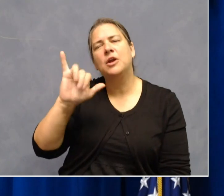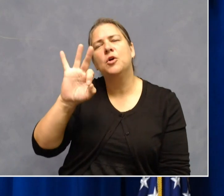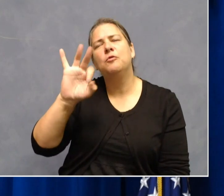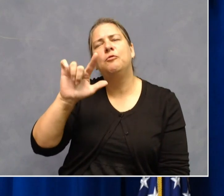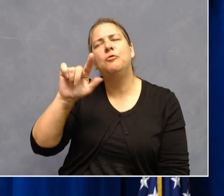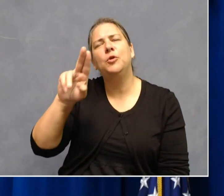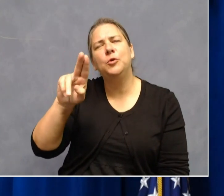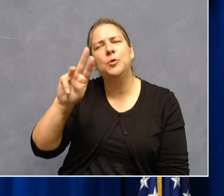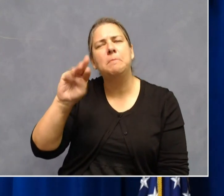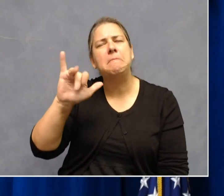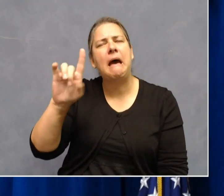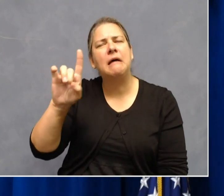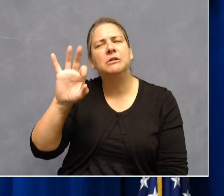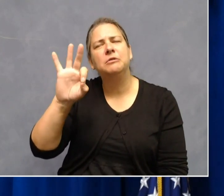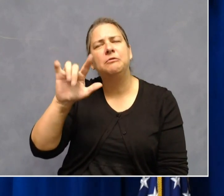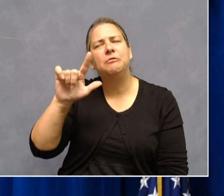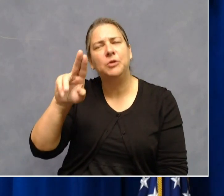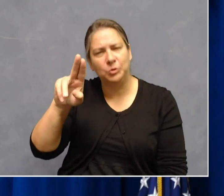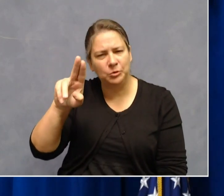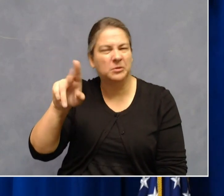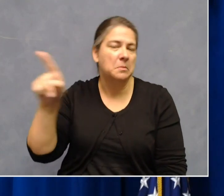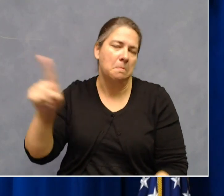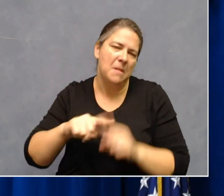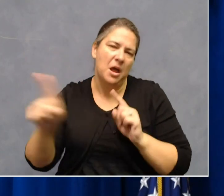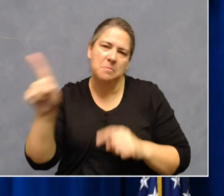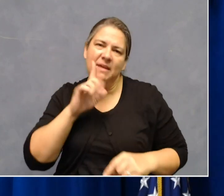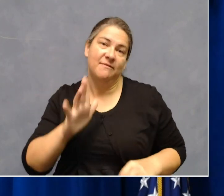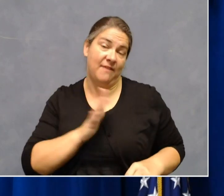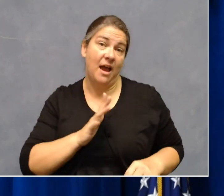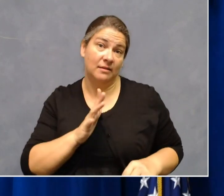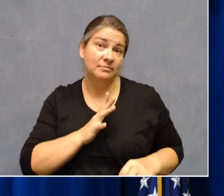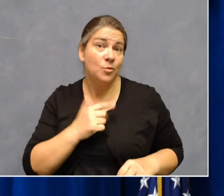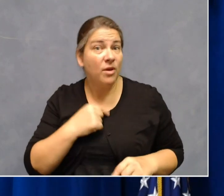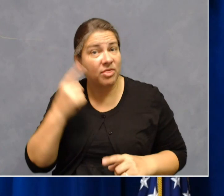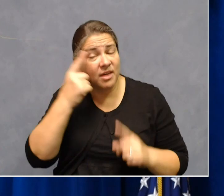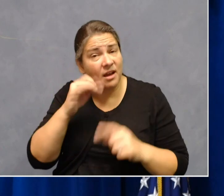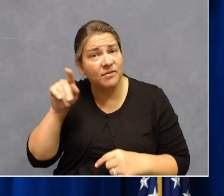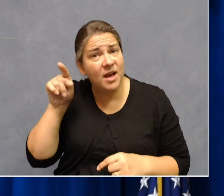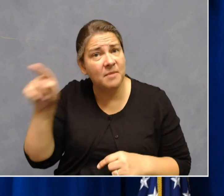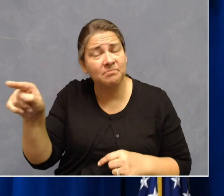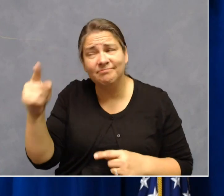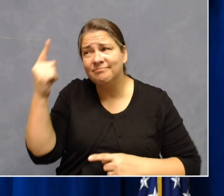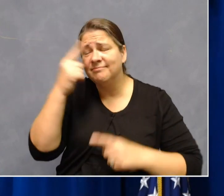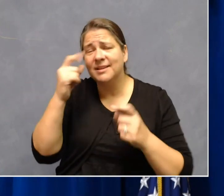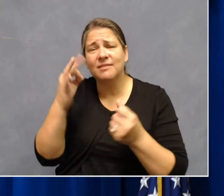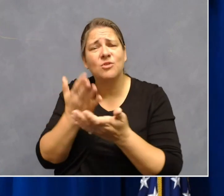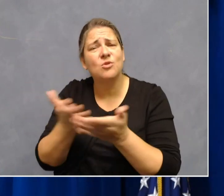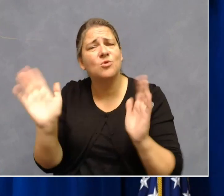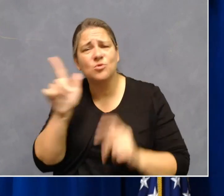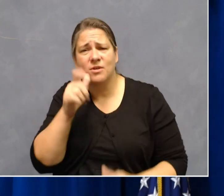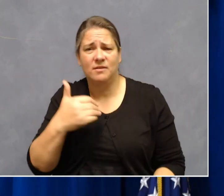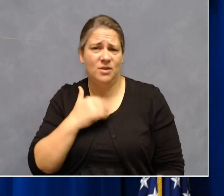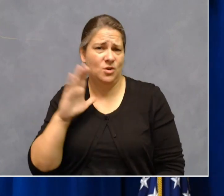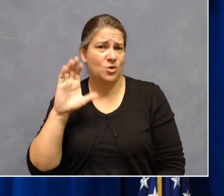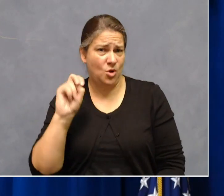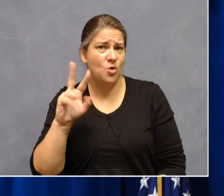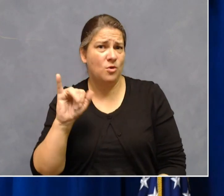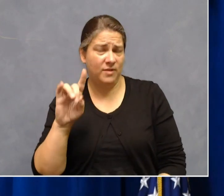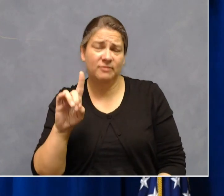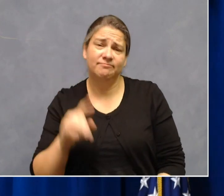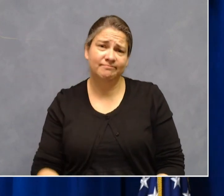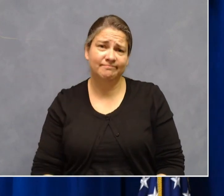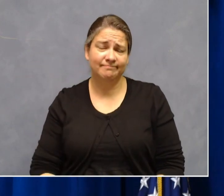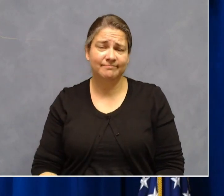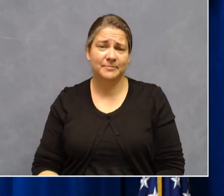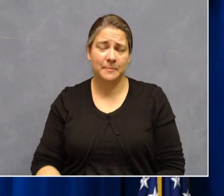We are thinking about him and everybody else out there dealing with COVID right now. All right, next question. In California,